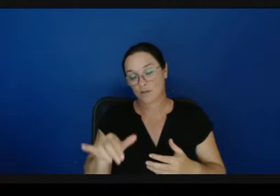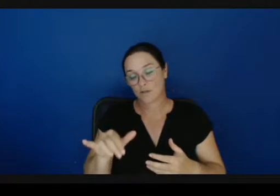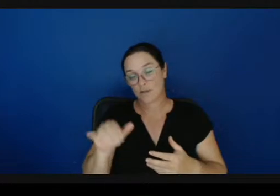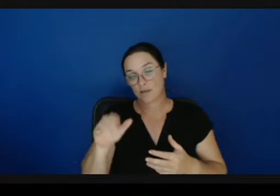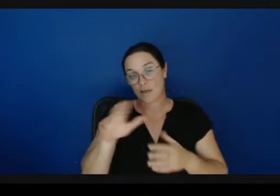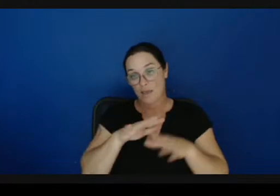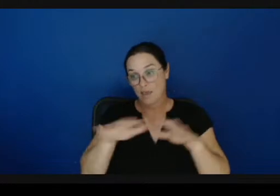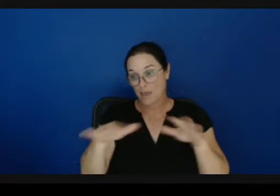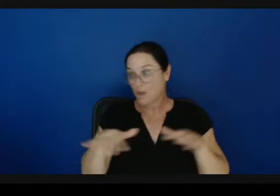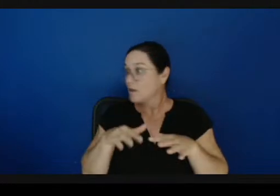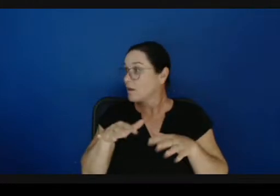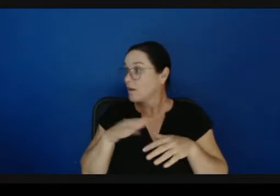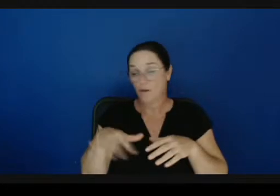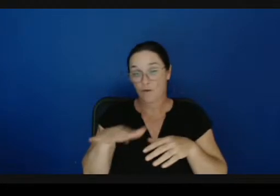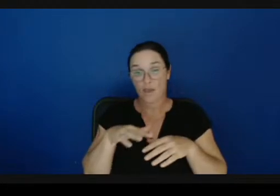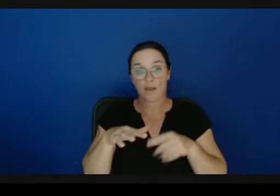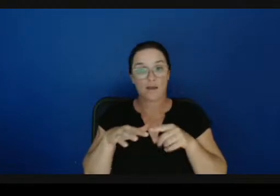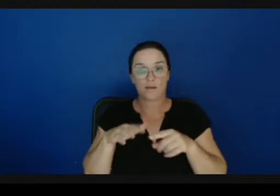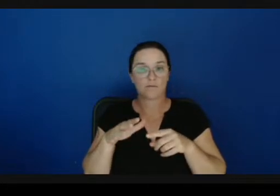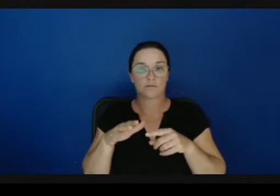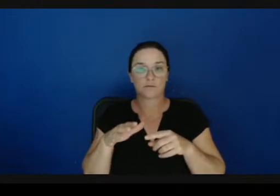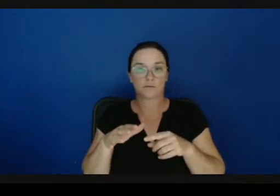Mauna Loa, is the point.